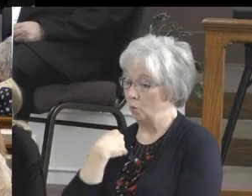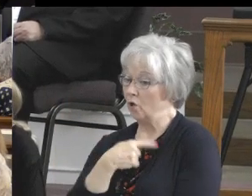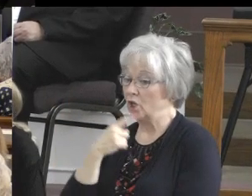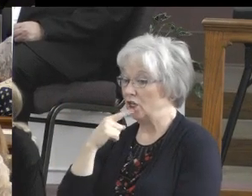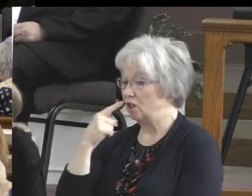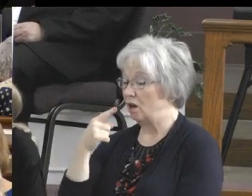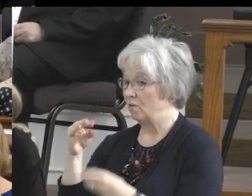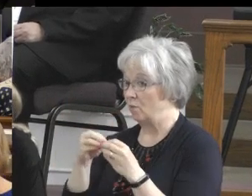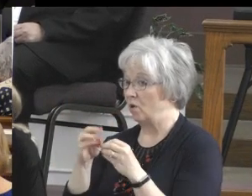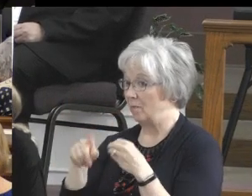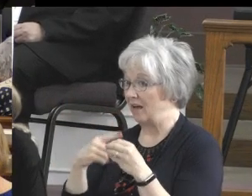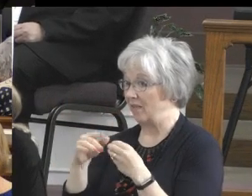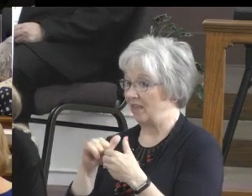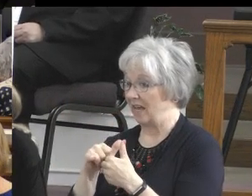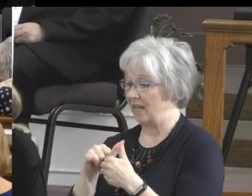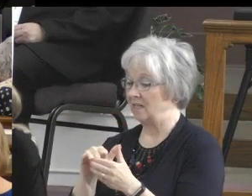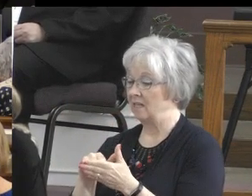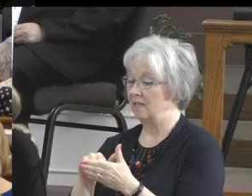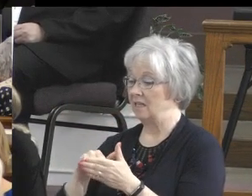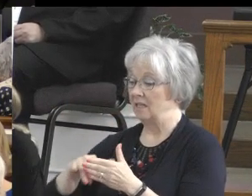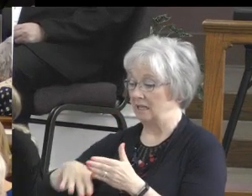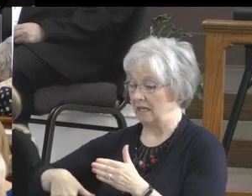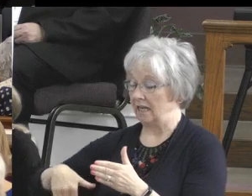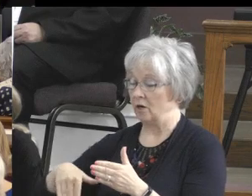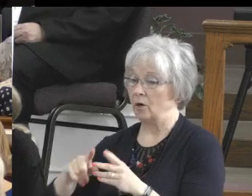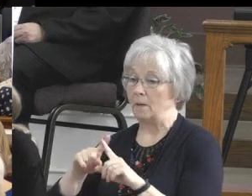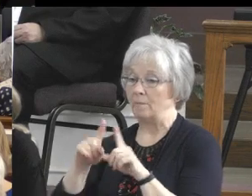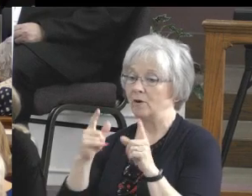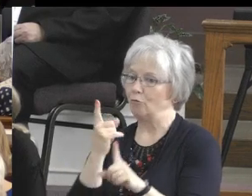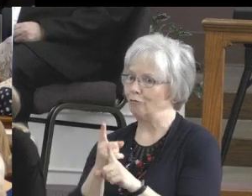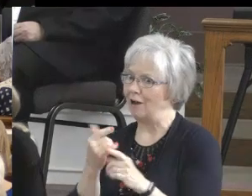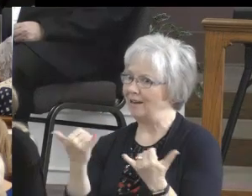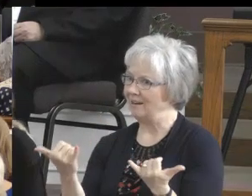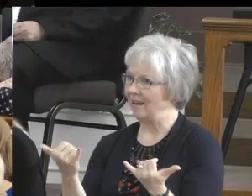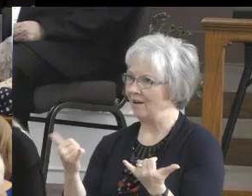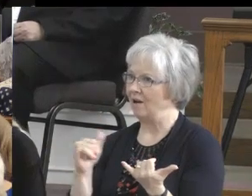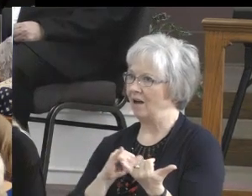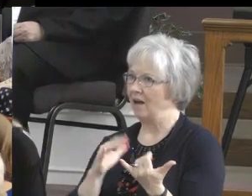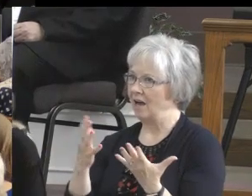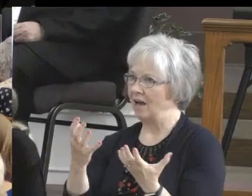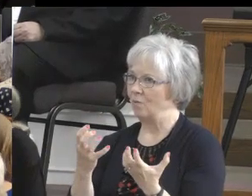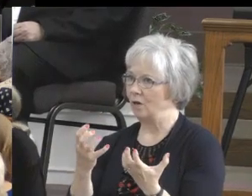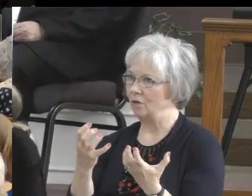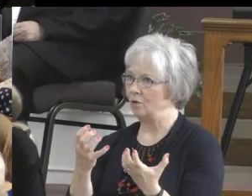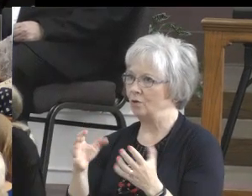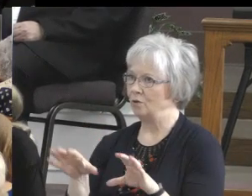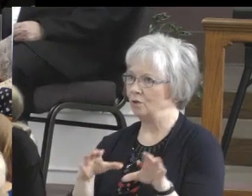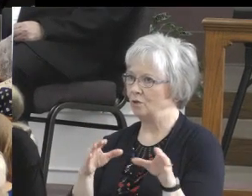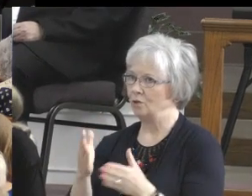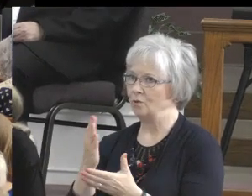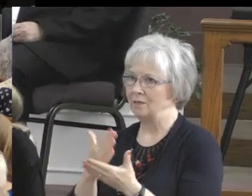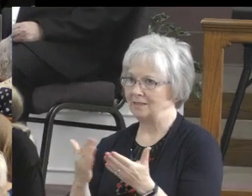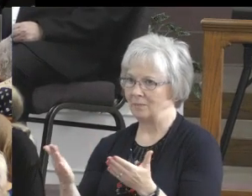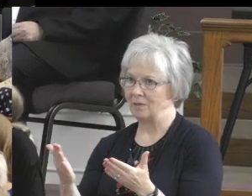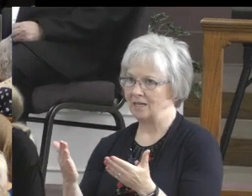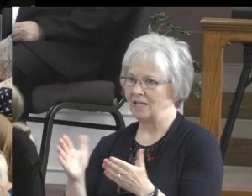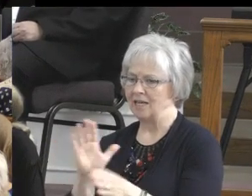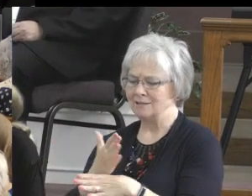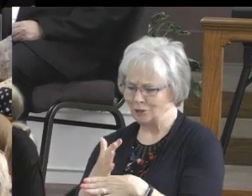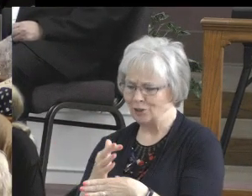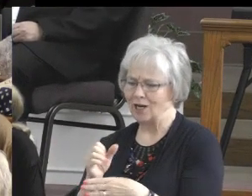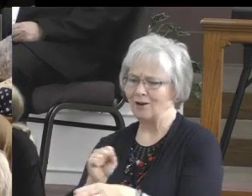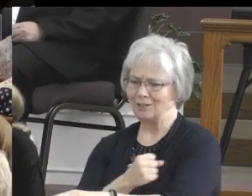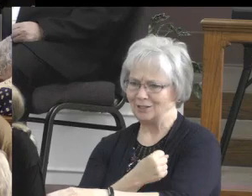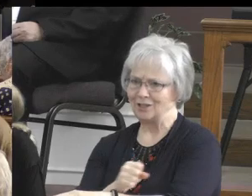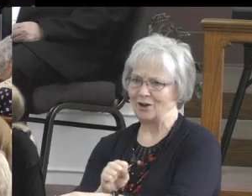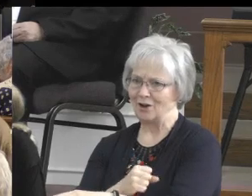things about this flag here in a few minutes. But right now, I want you to do something for me. I want you to share a song